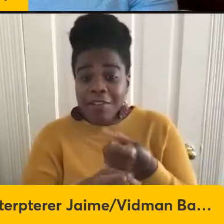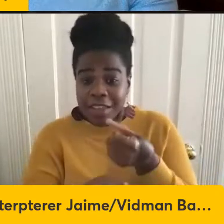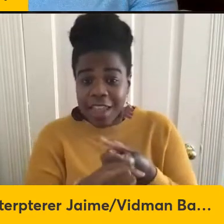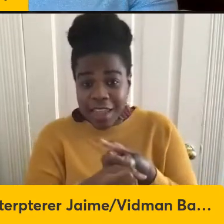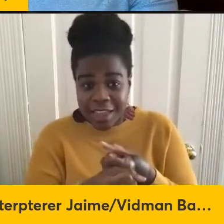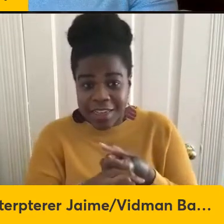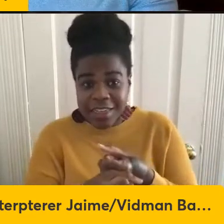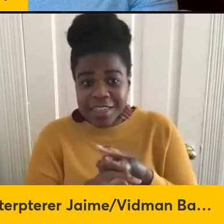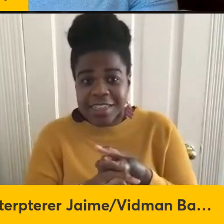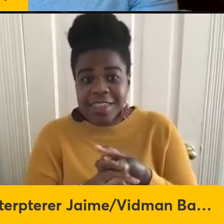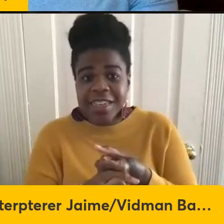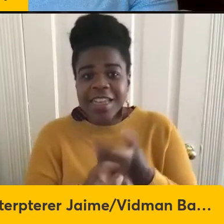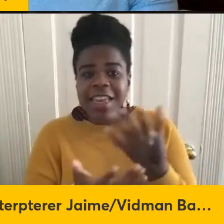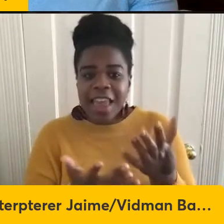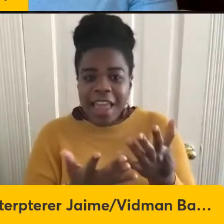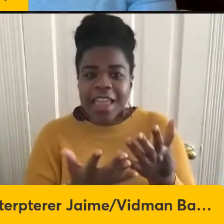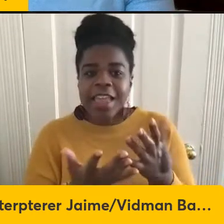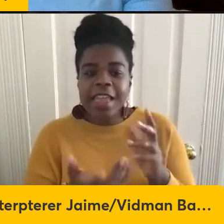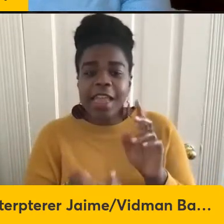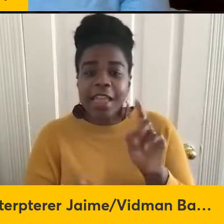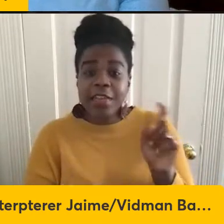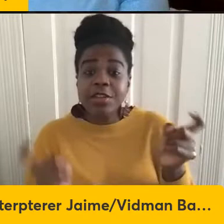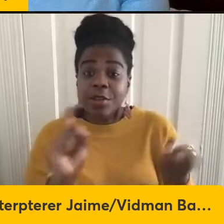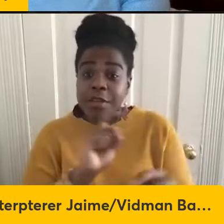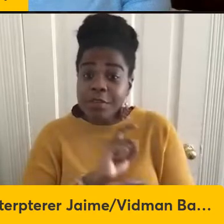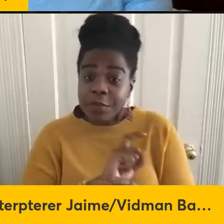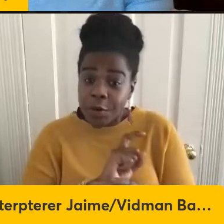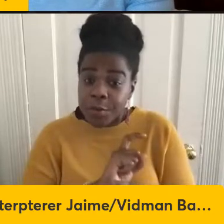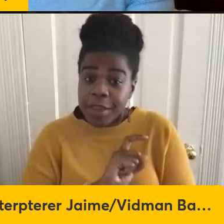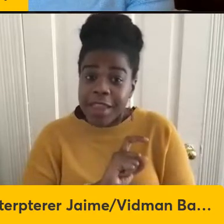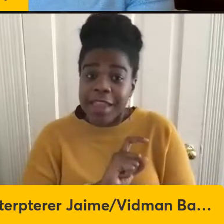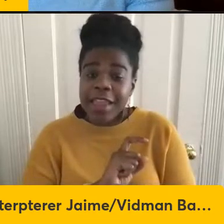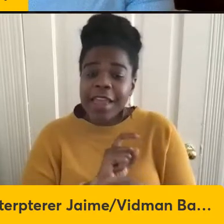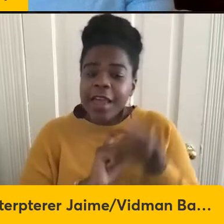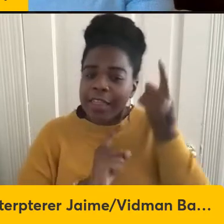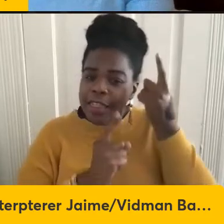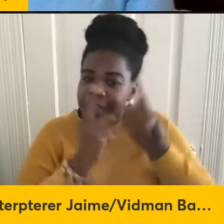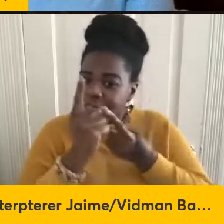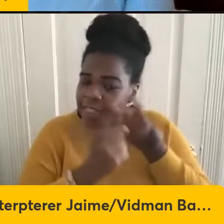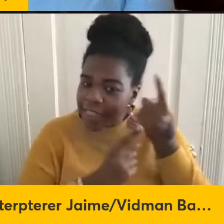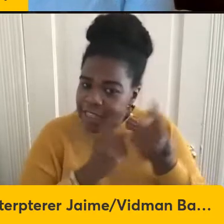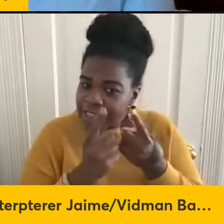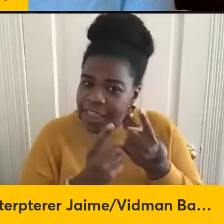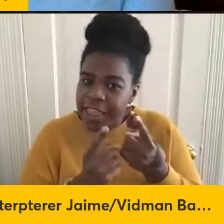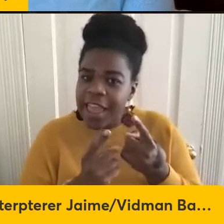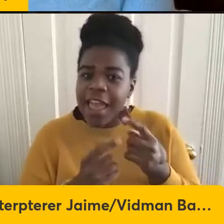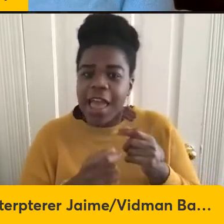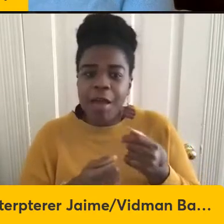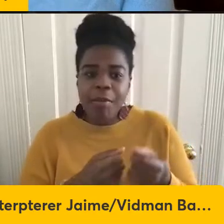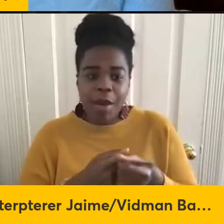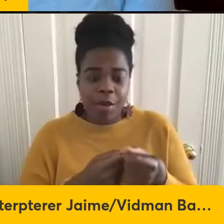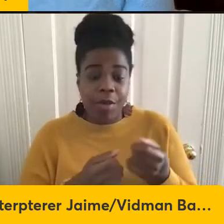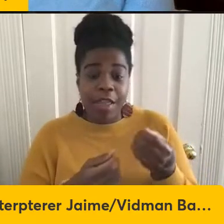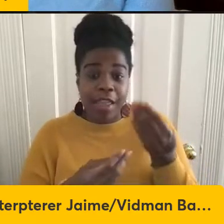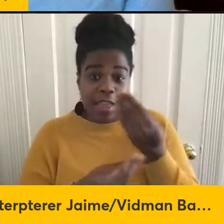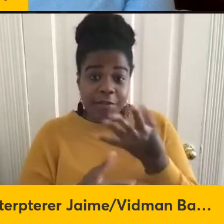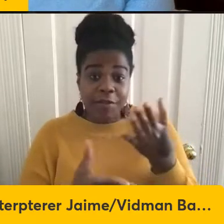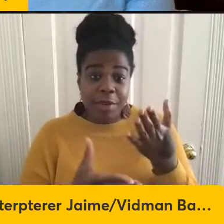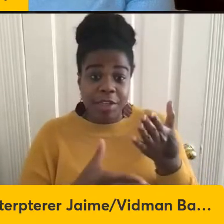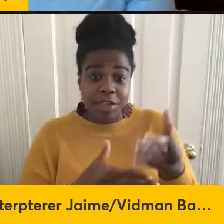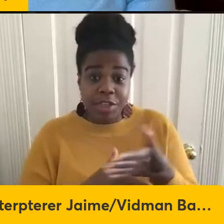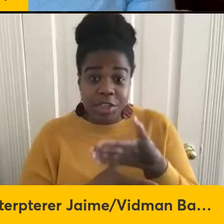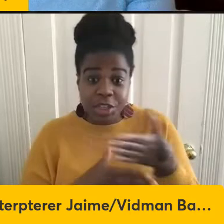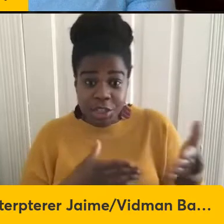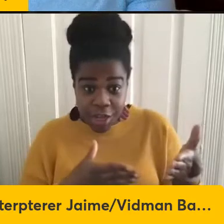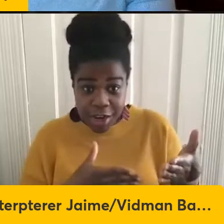almost a transforming of how we think about sharing information and